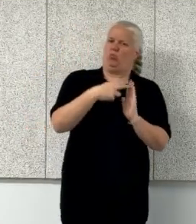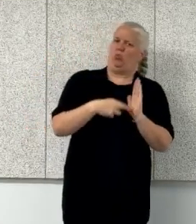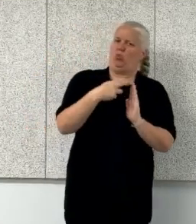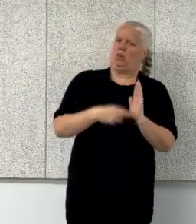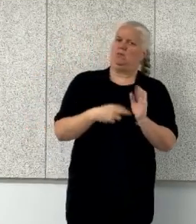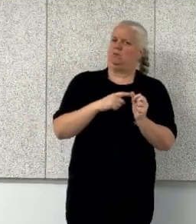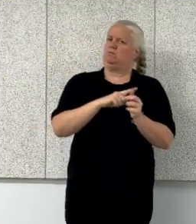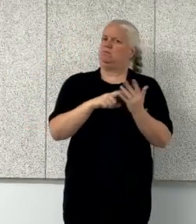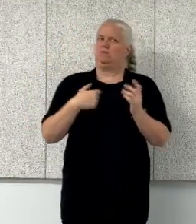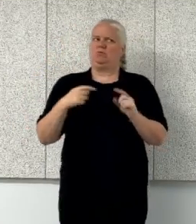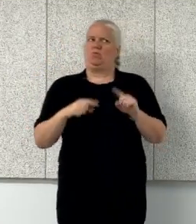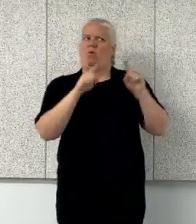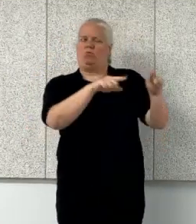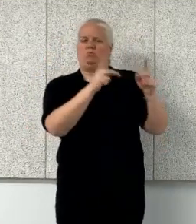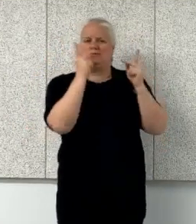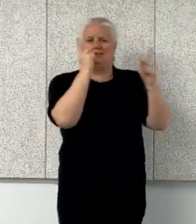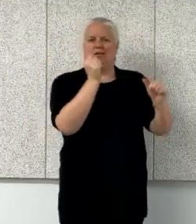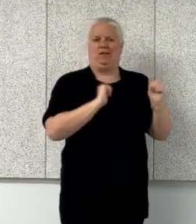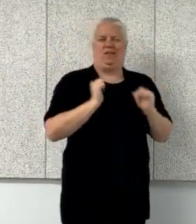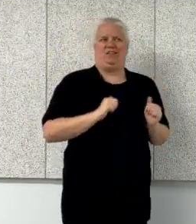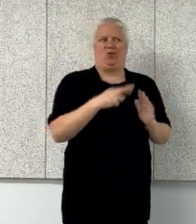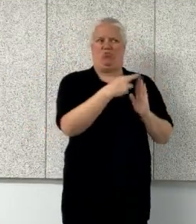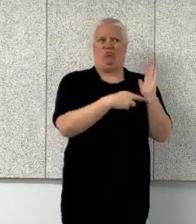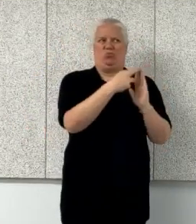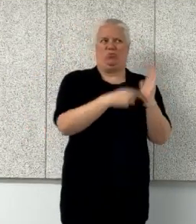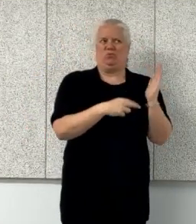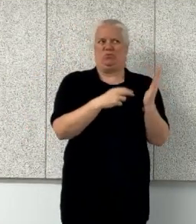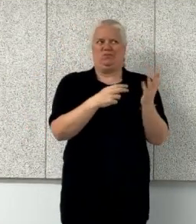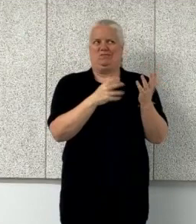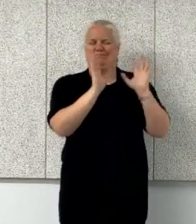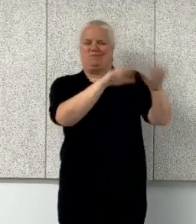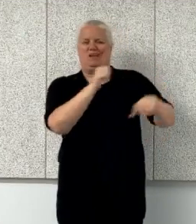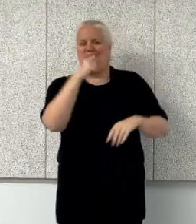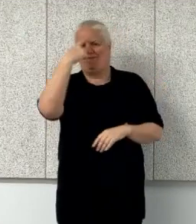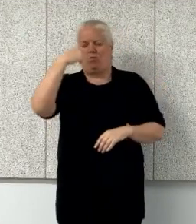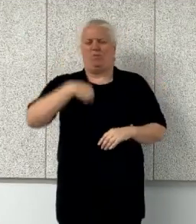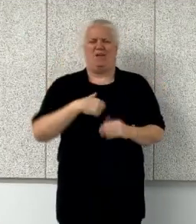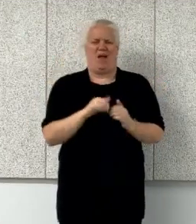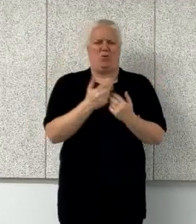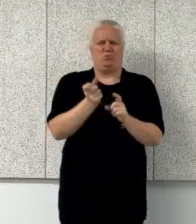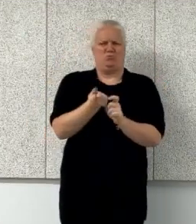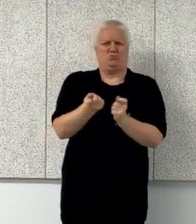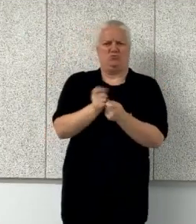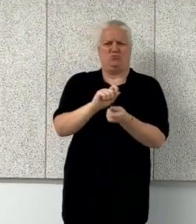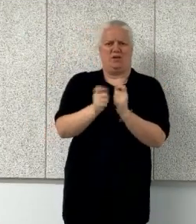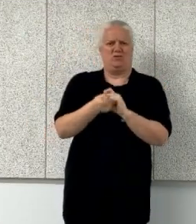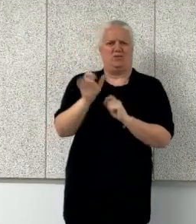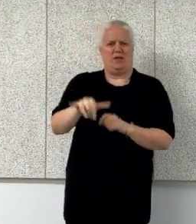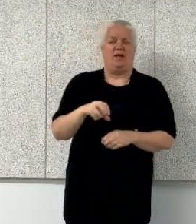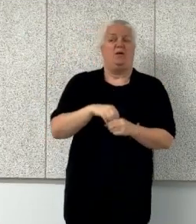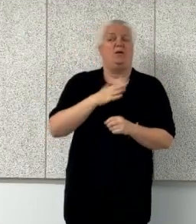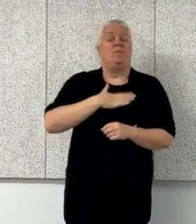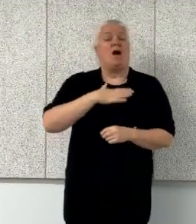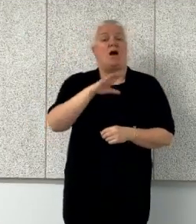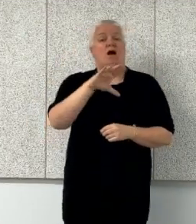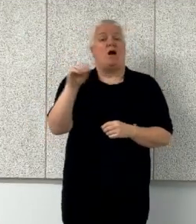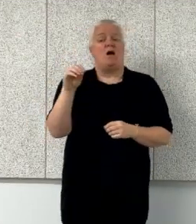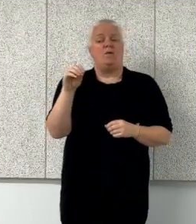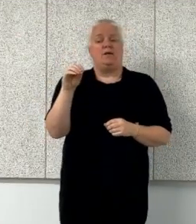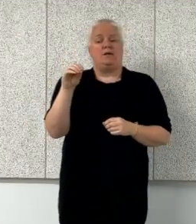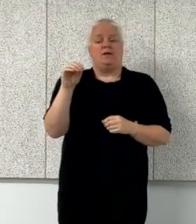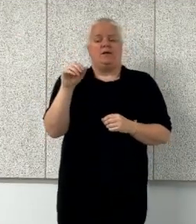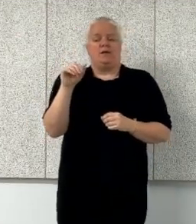theater. And no one theater is going to change that perception. So, you know, we talk about this all the time in our firm. One of my VPs,